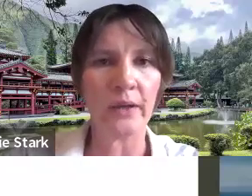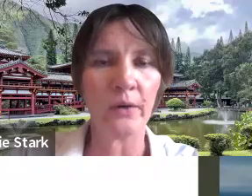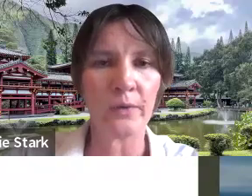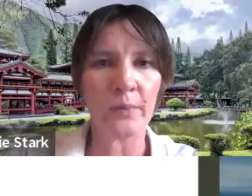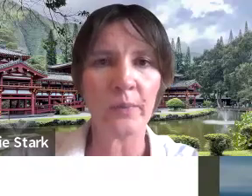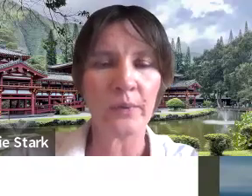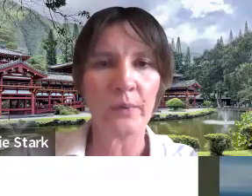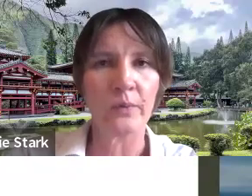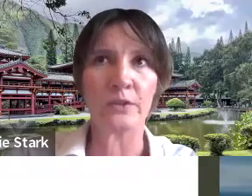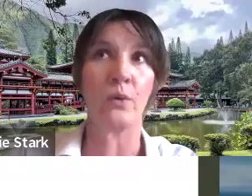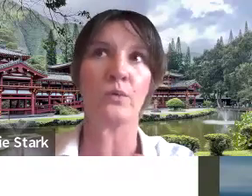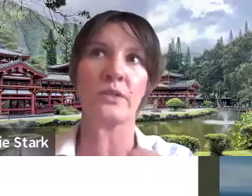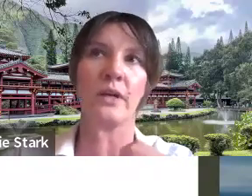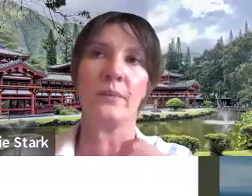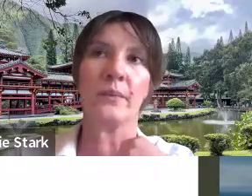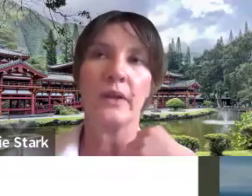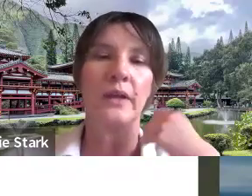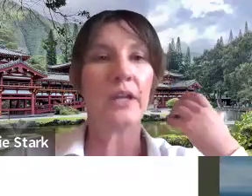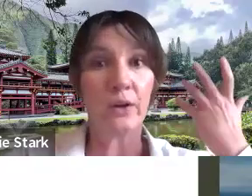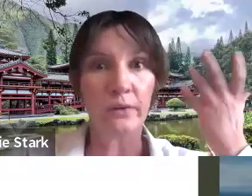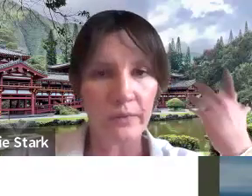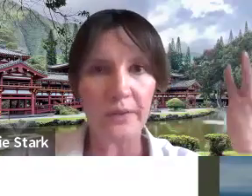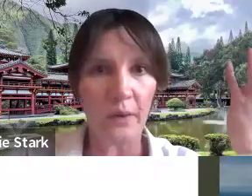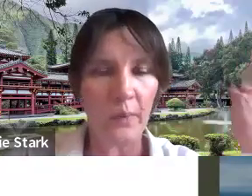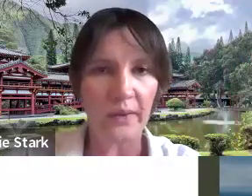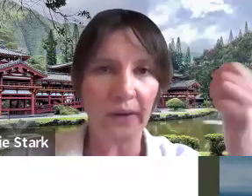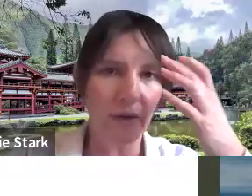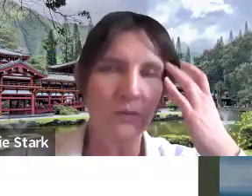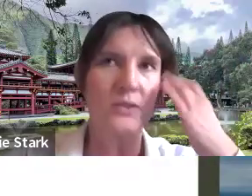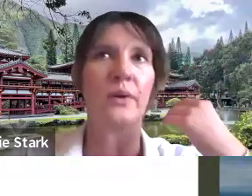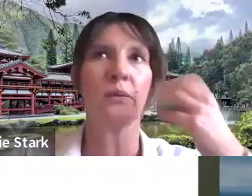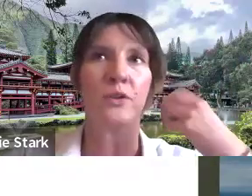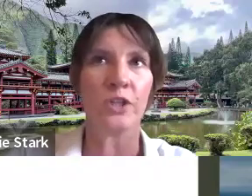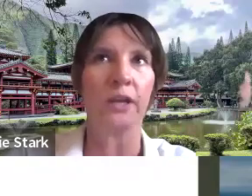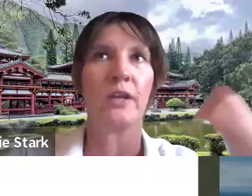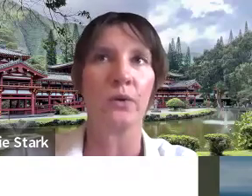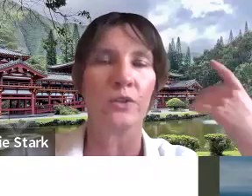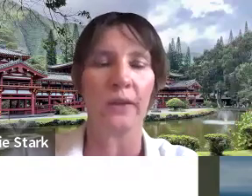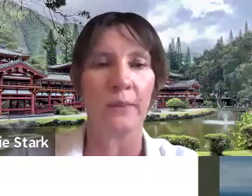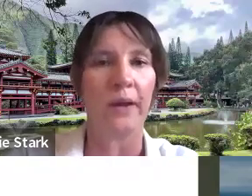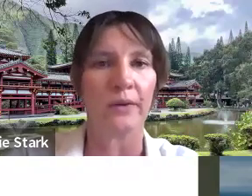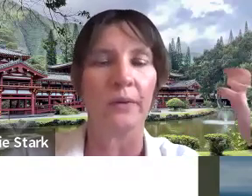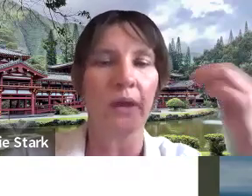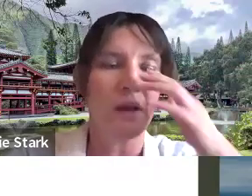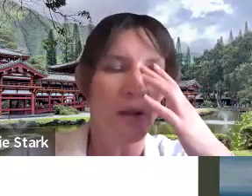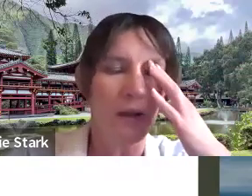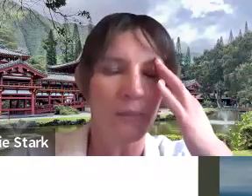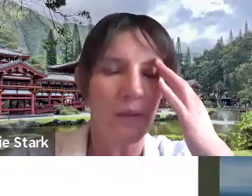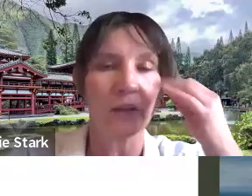weather radio for people who don't hear the NOAA weather radio. So it will shake the bed,